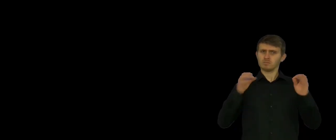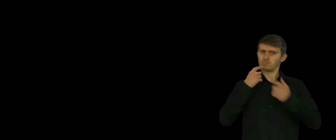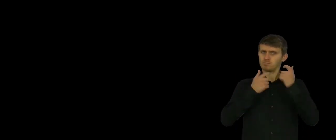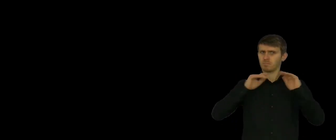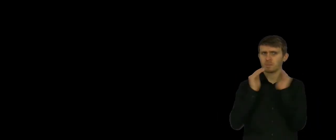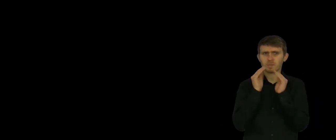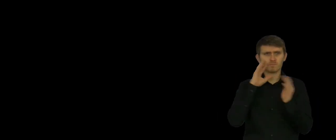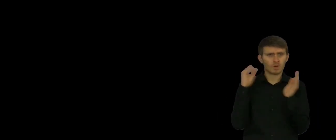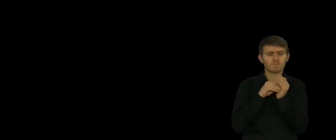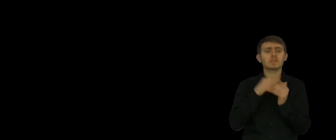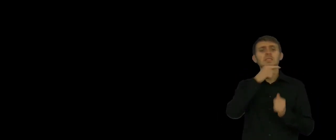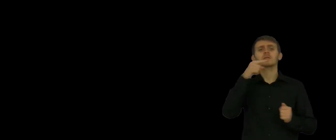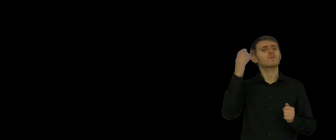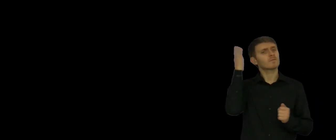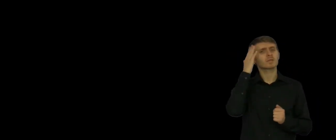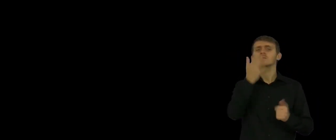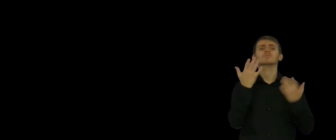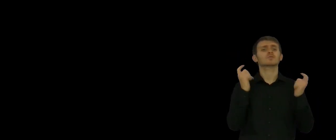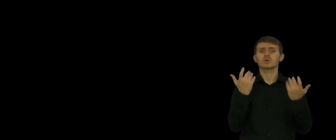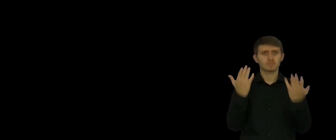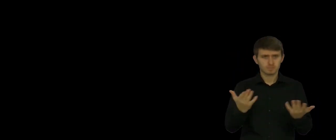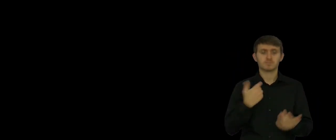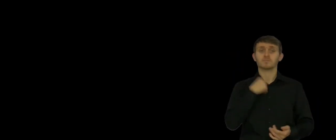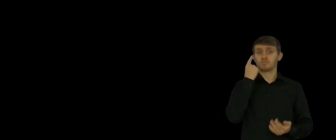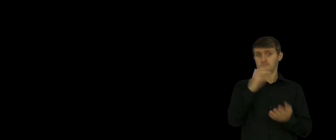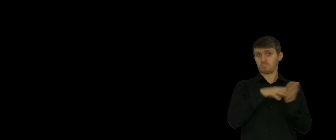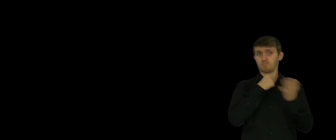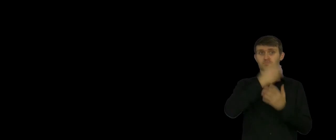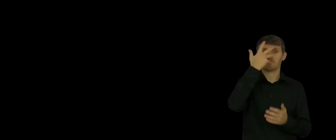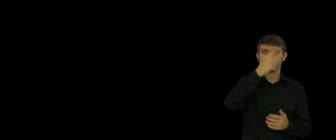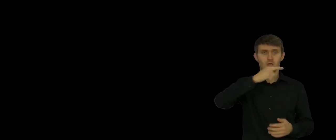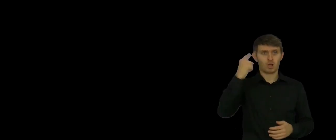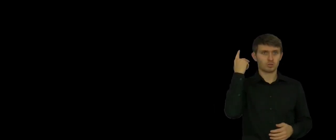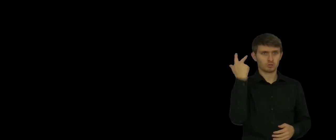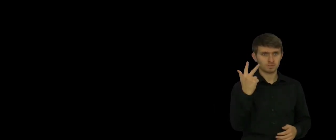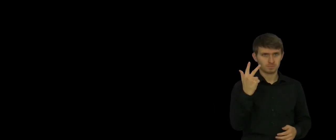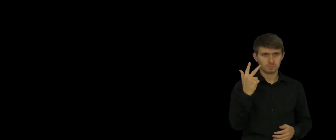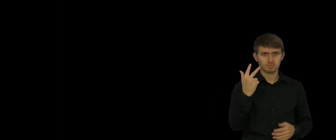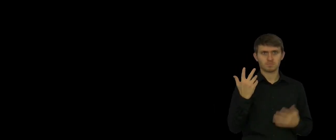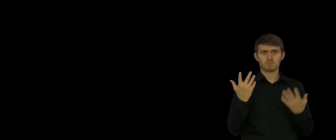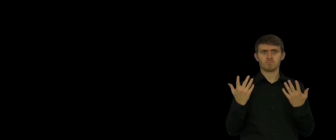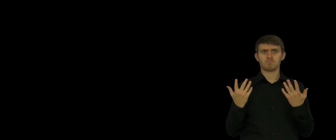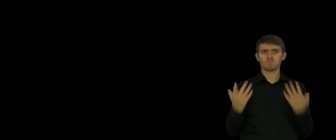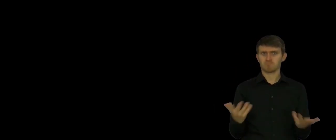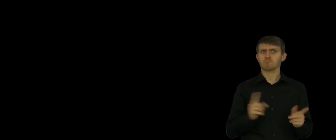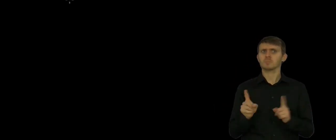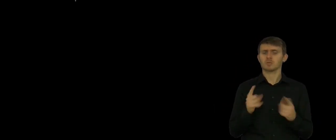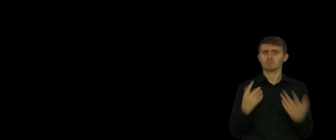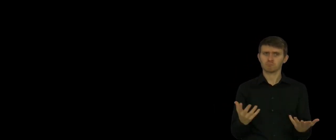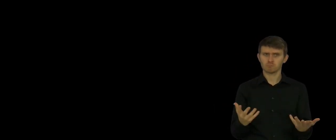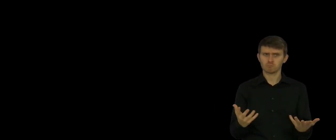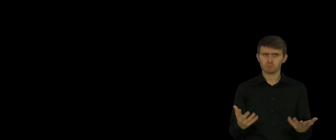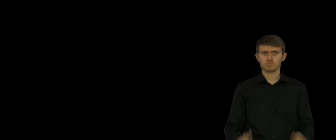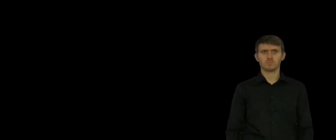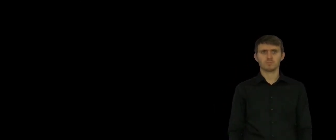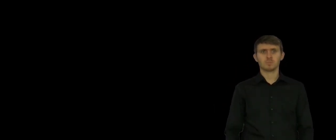Let's review a little bit about what we know so far about subtraction. So if I say 5 minus 3, what does